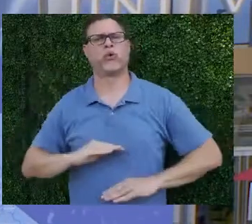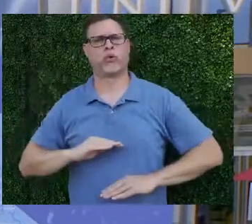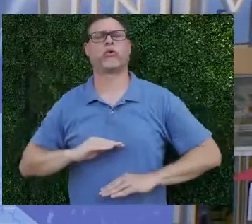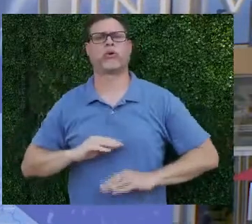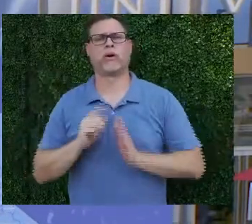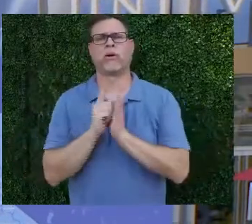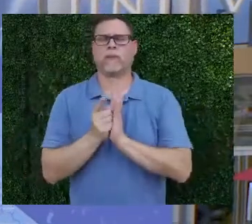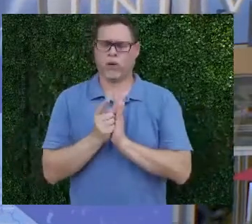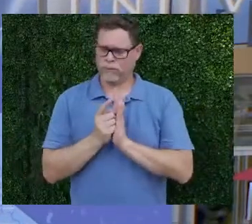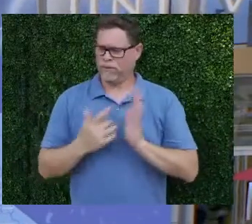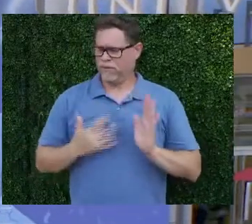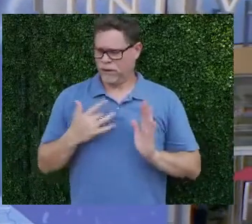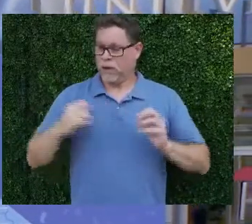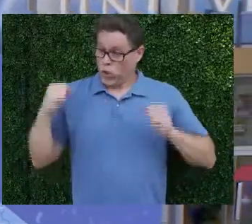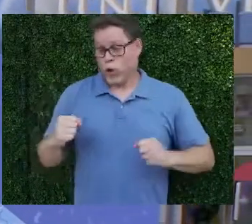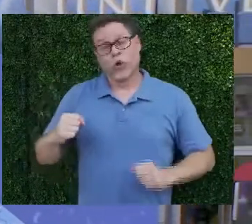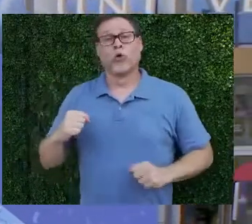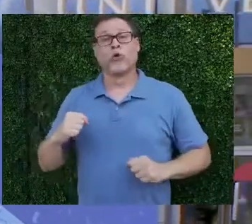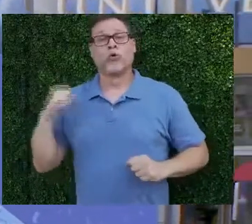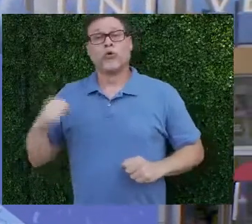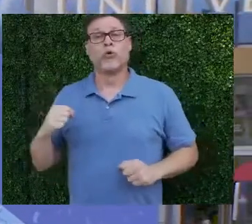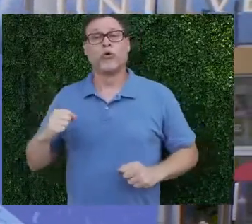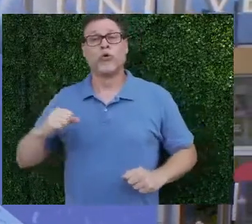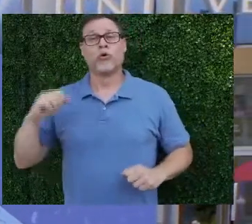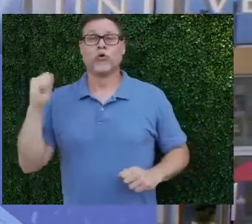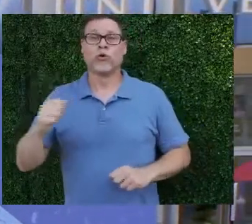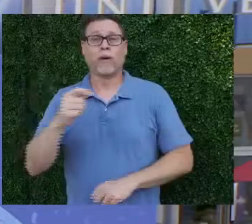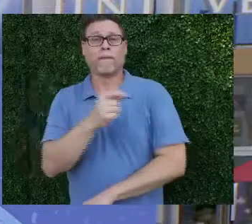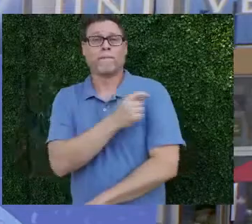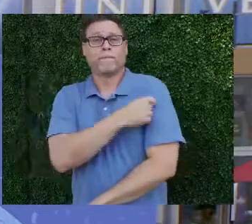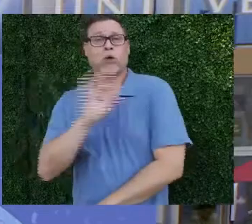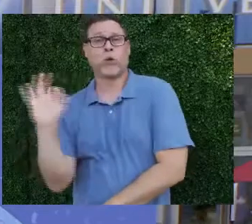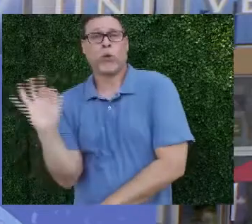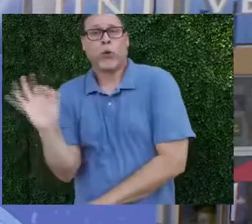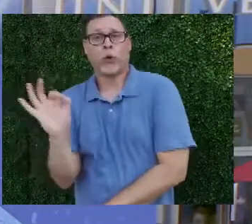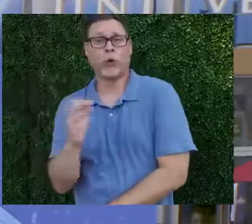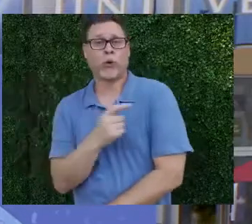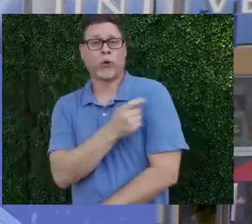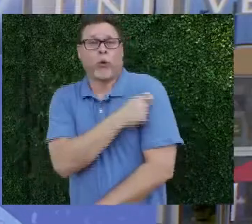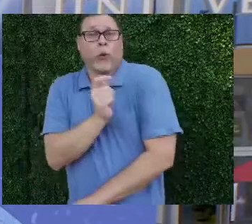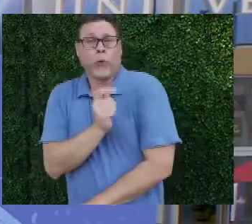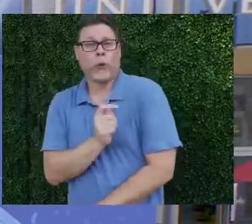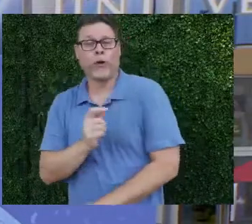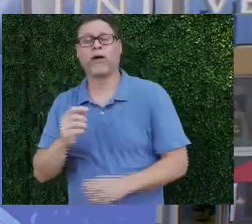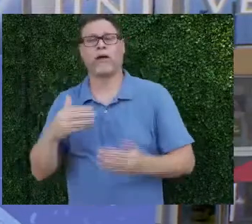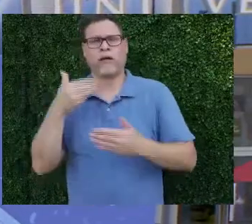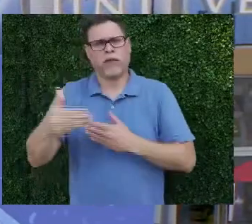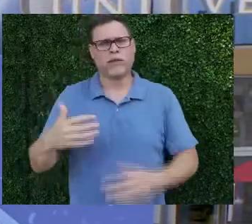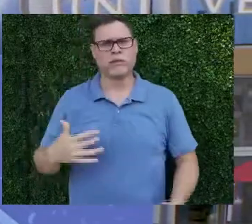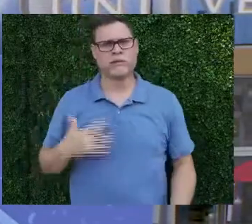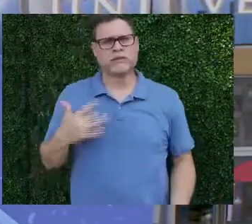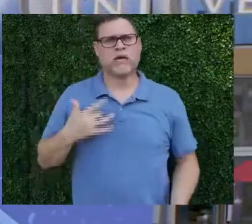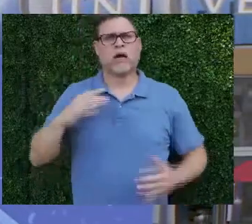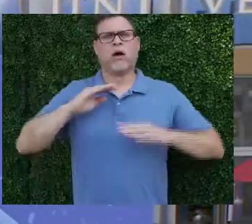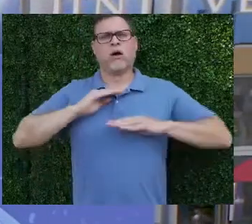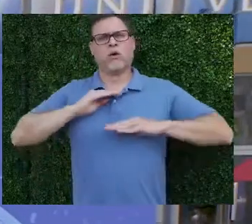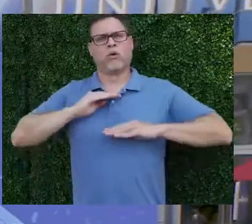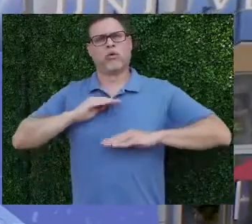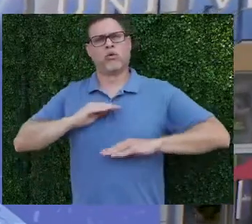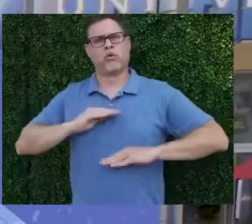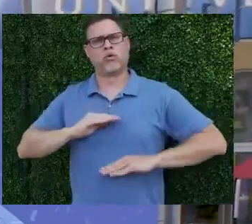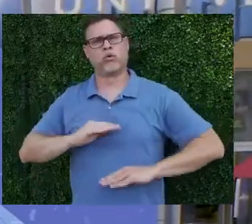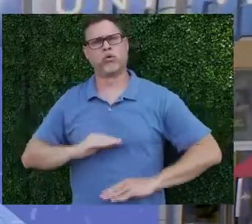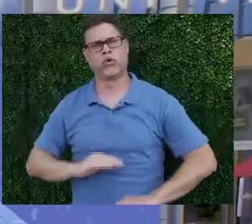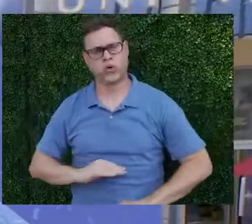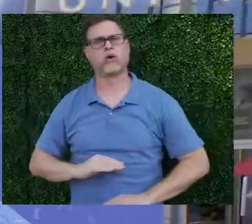a moment of like, okay, cool, that was a prick. that got me. But then there was a sense of just relief and a